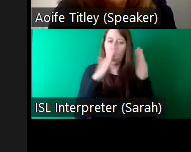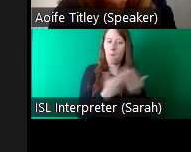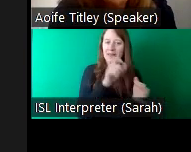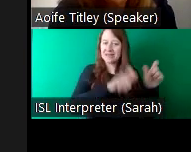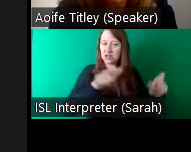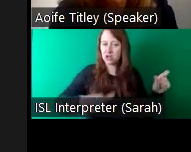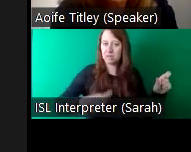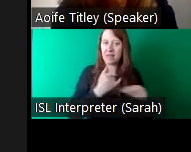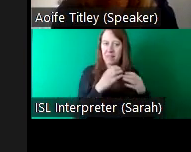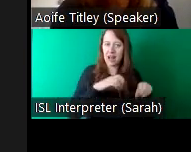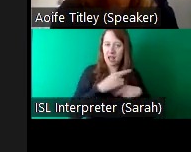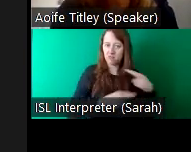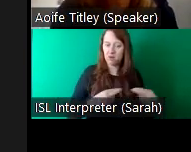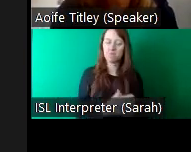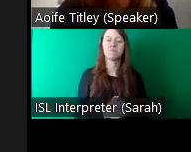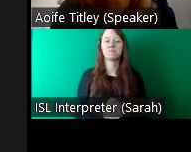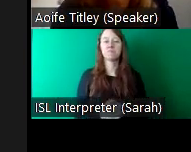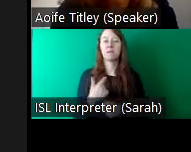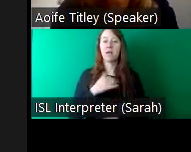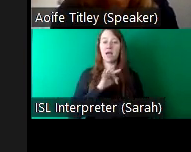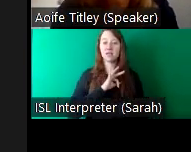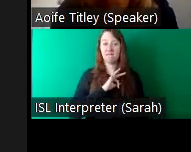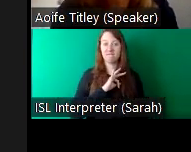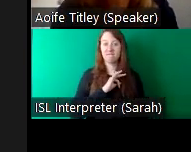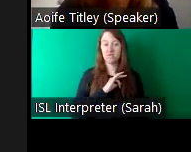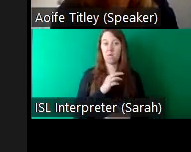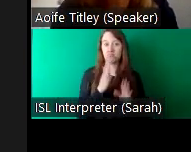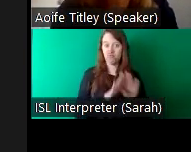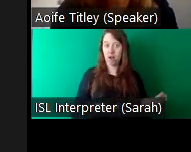context that I work in primary education, we know, I